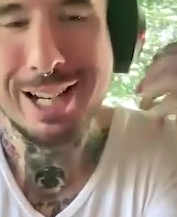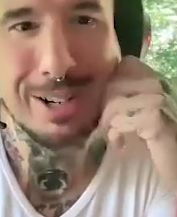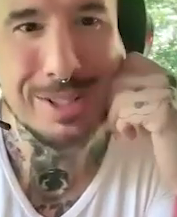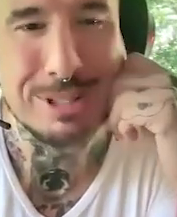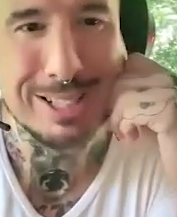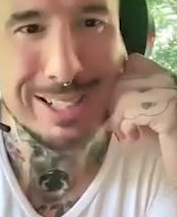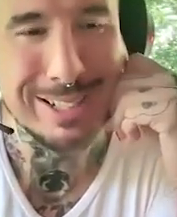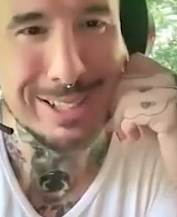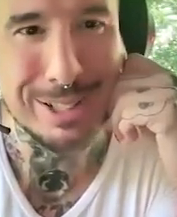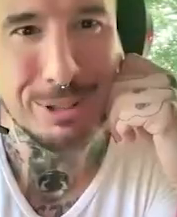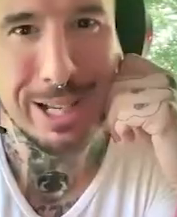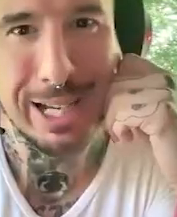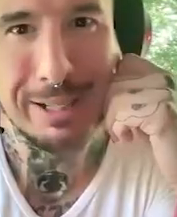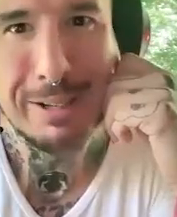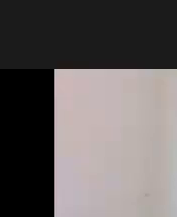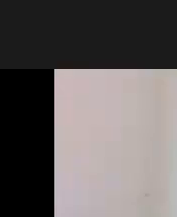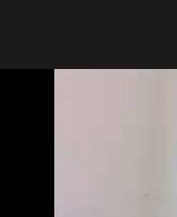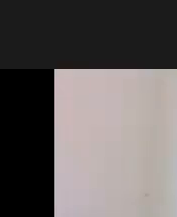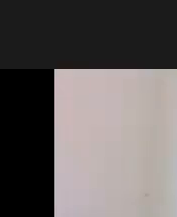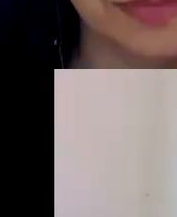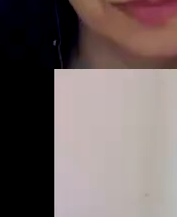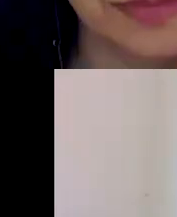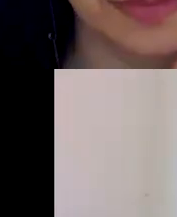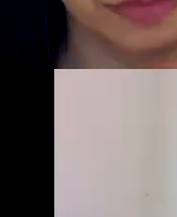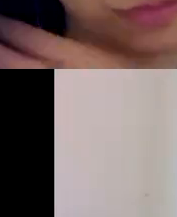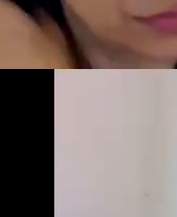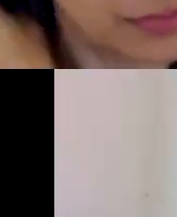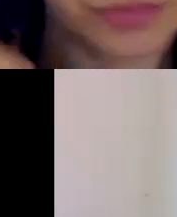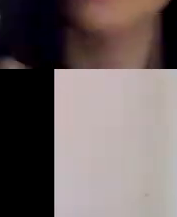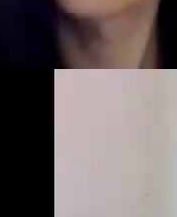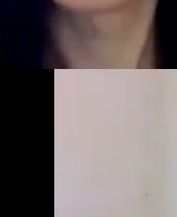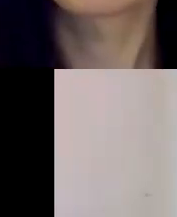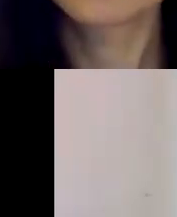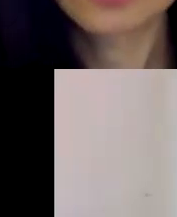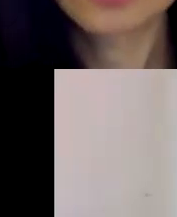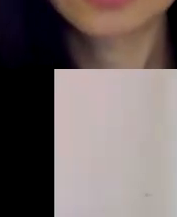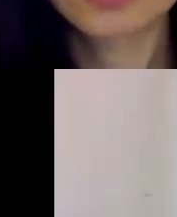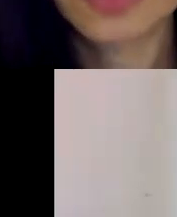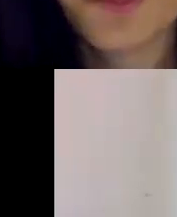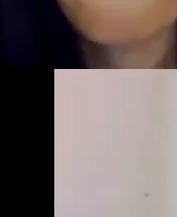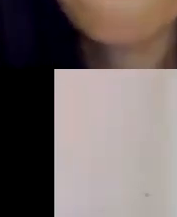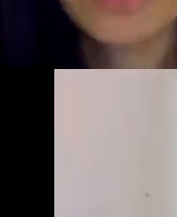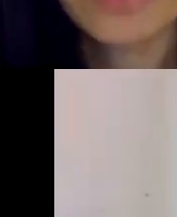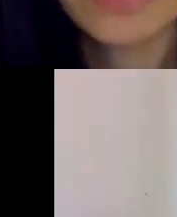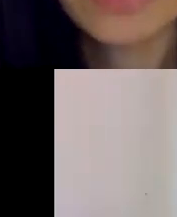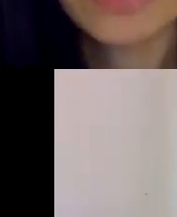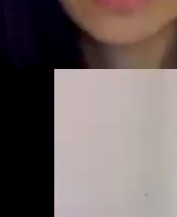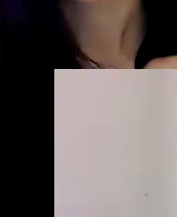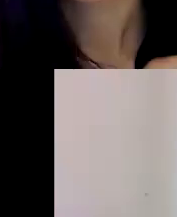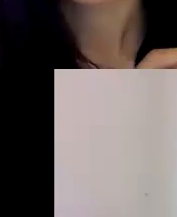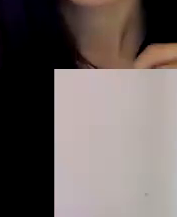going to end it there so we could get into the Q&A. But I just appreciate y'all being here and listening to my story and holding space for